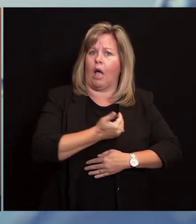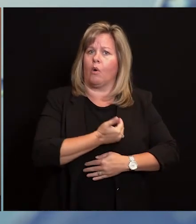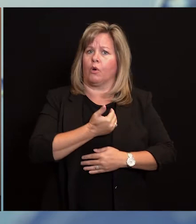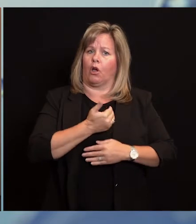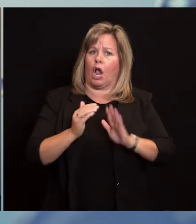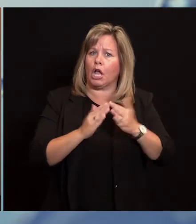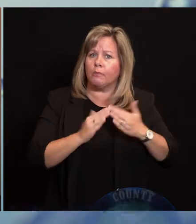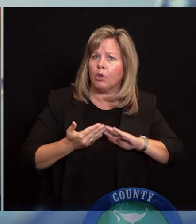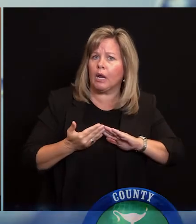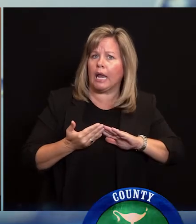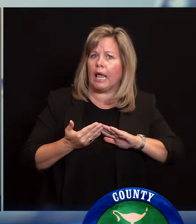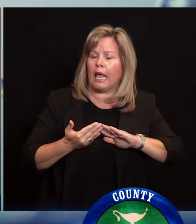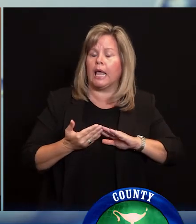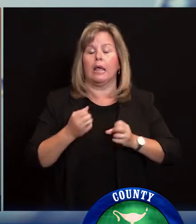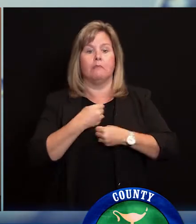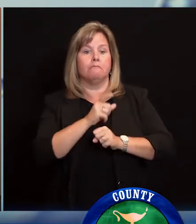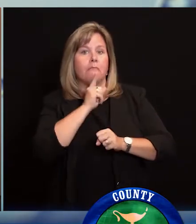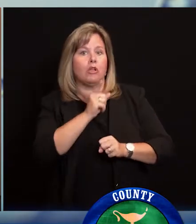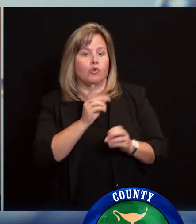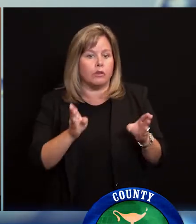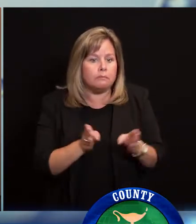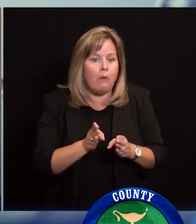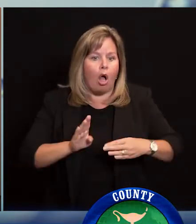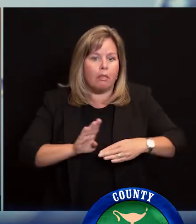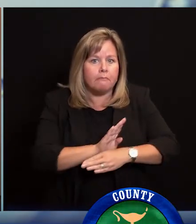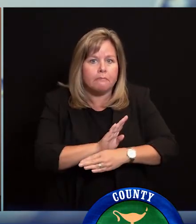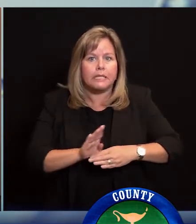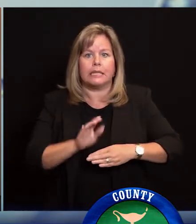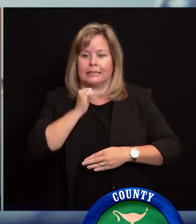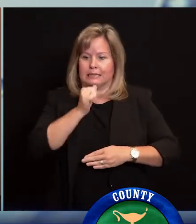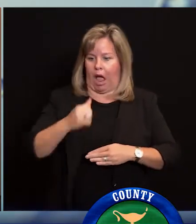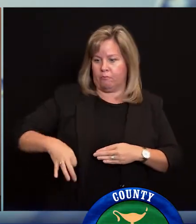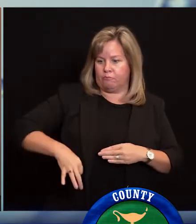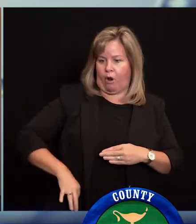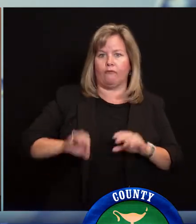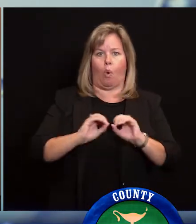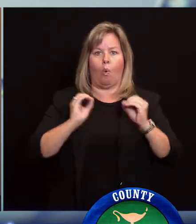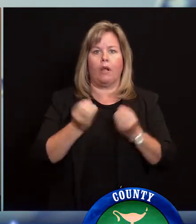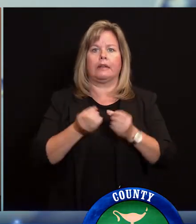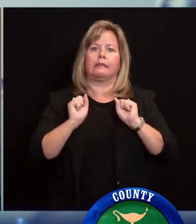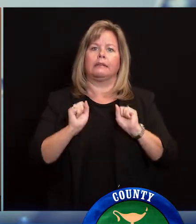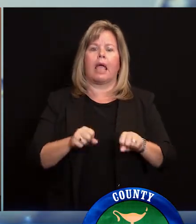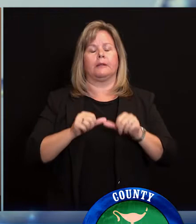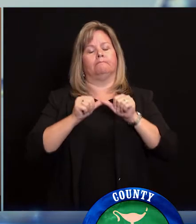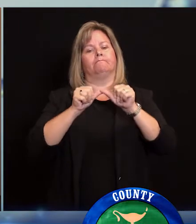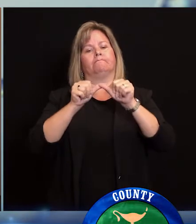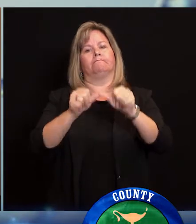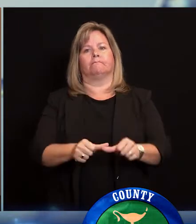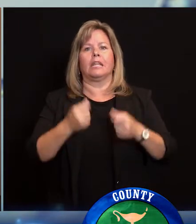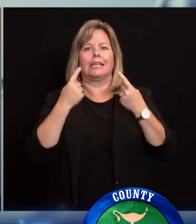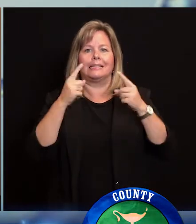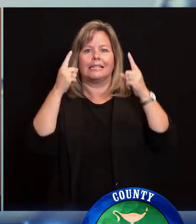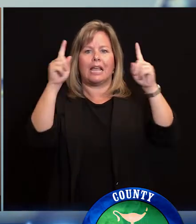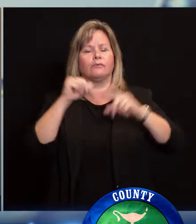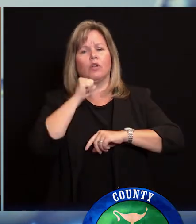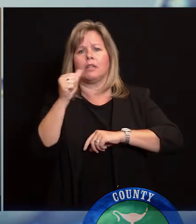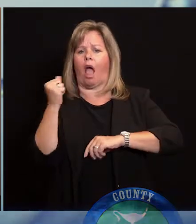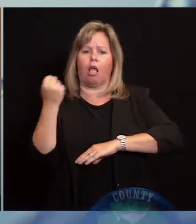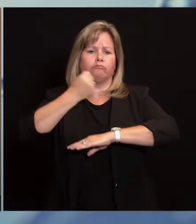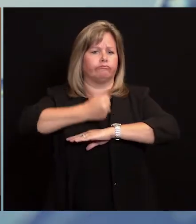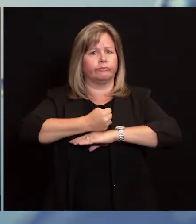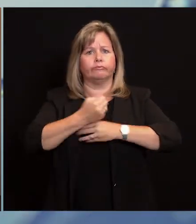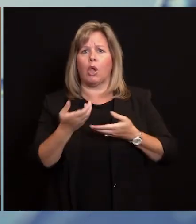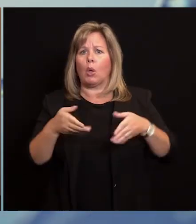businesses and nonprofits stay successful and don't close or struggle during this